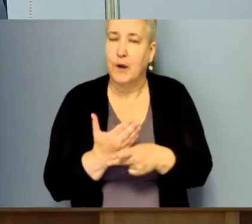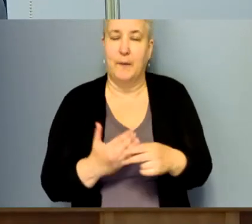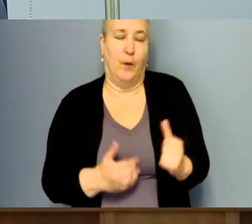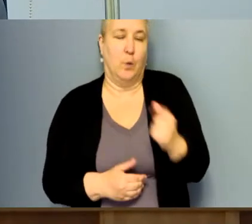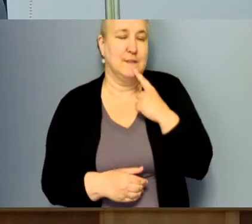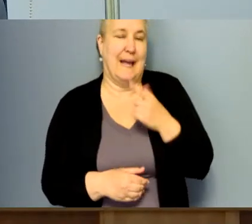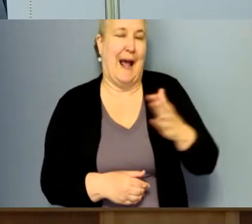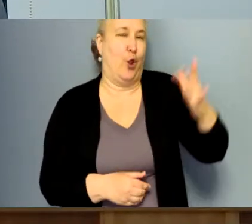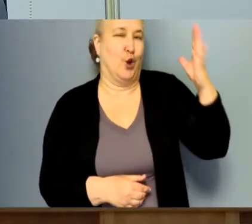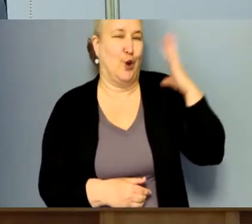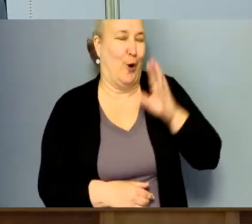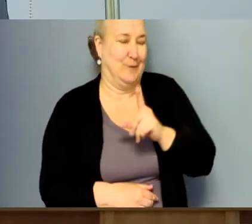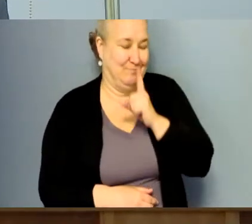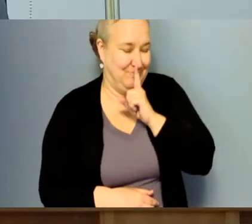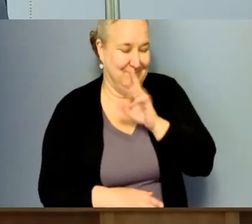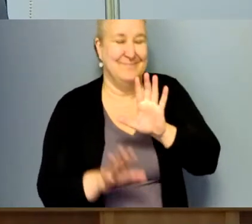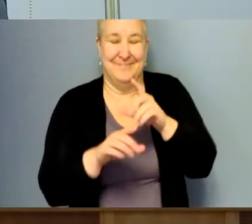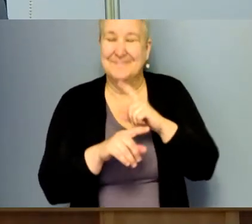long ago,